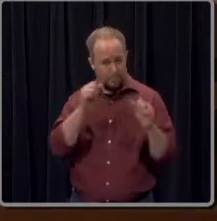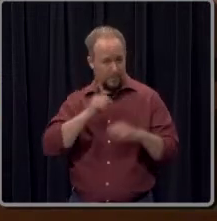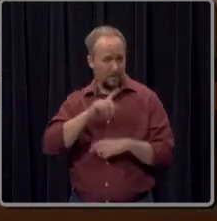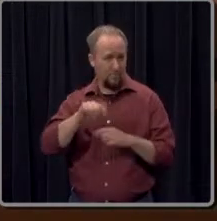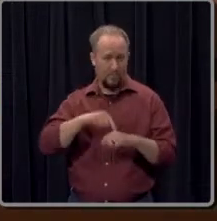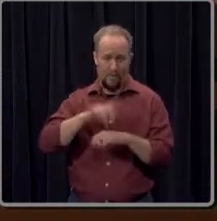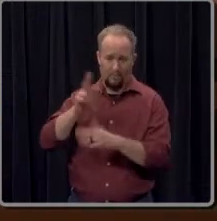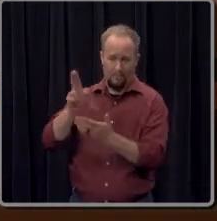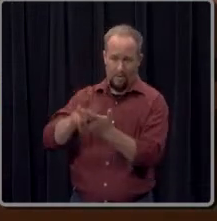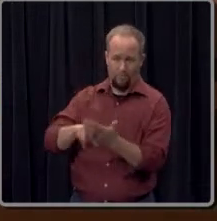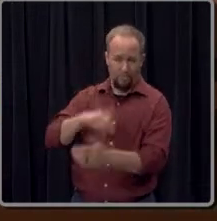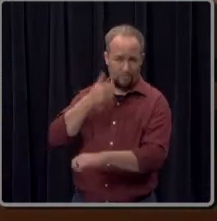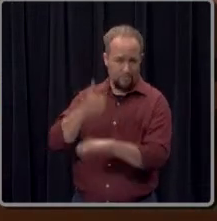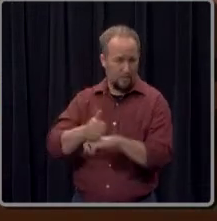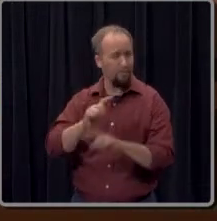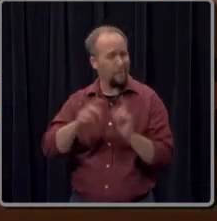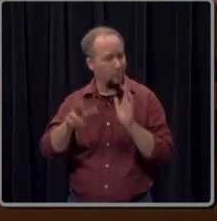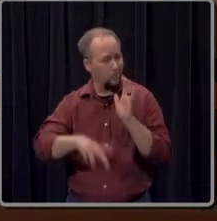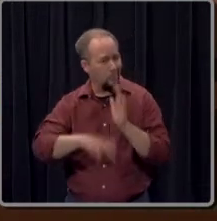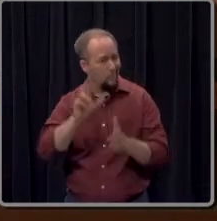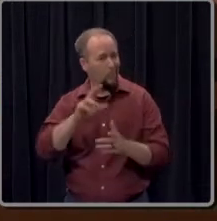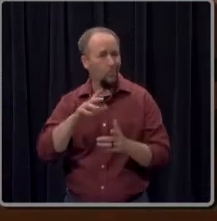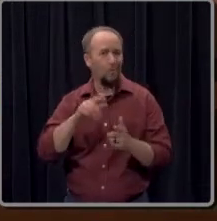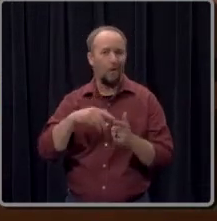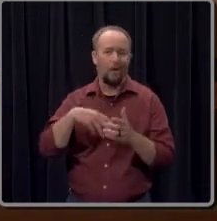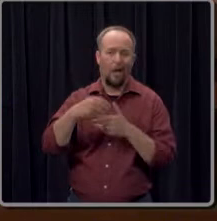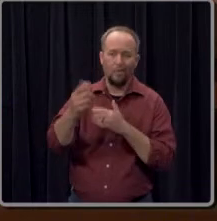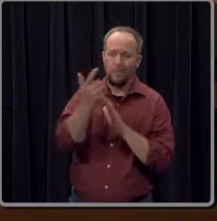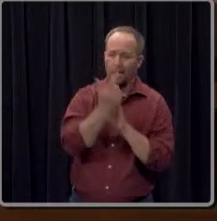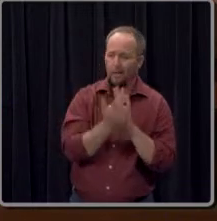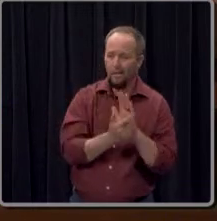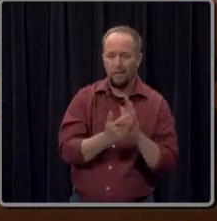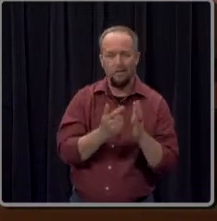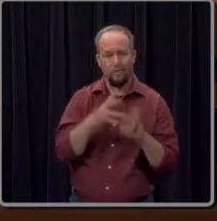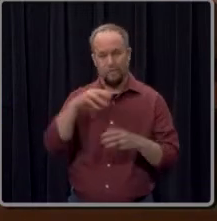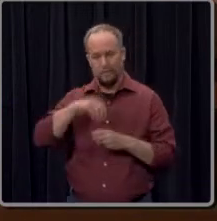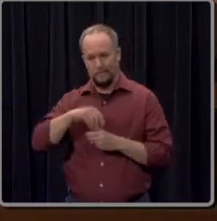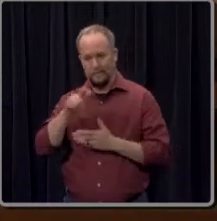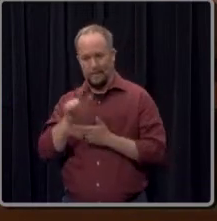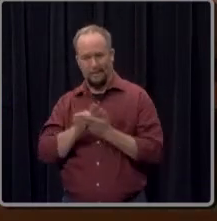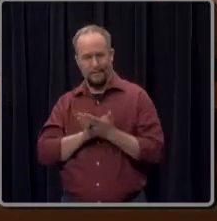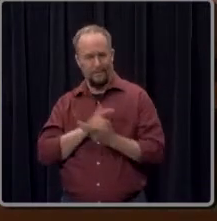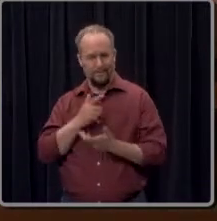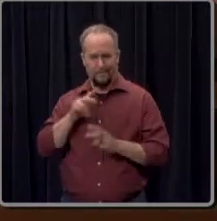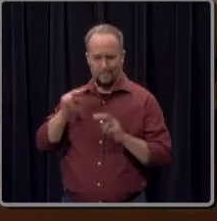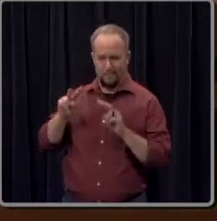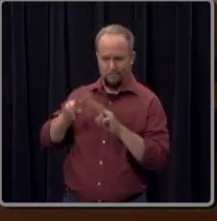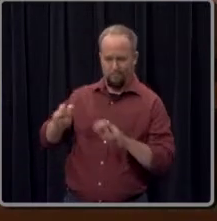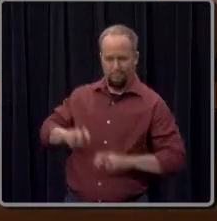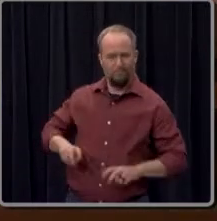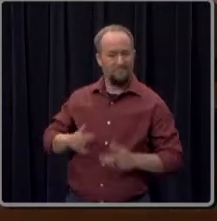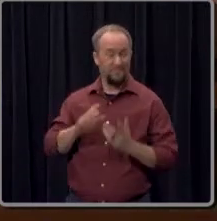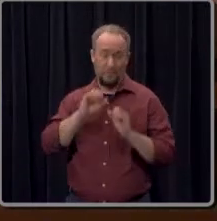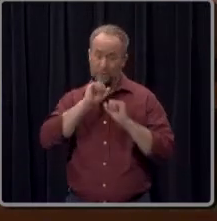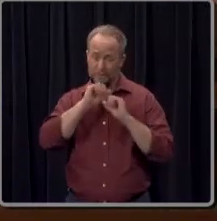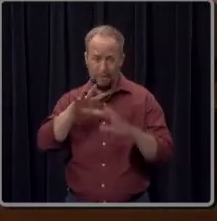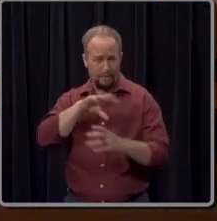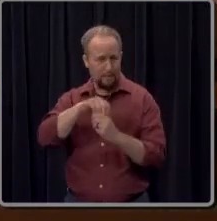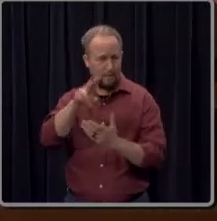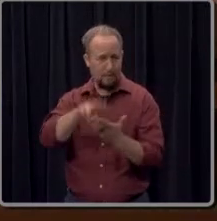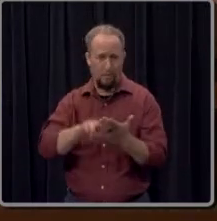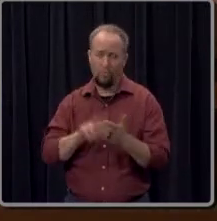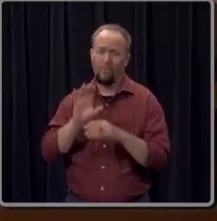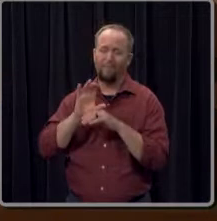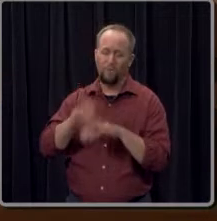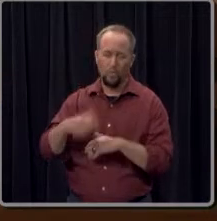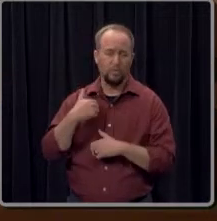in place, but it's been reviewed by our outside legal counsel, by our inside legal counsel. And I could say that there's nothing in that contract that forces us